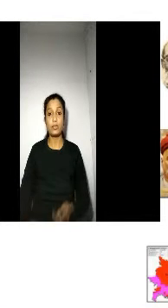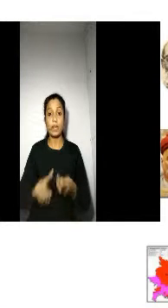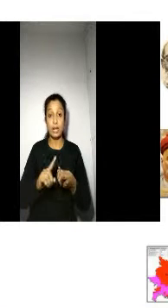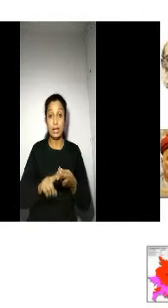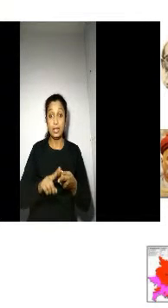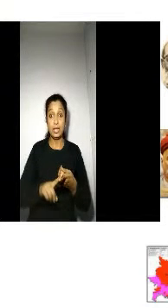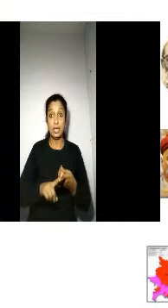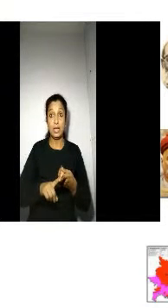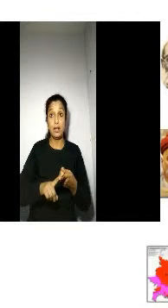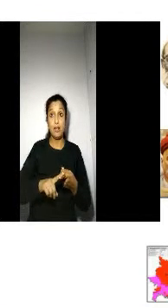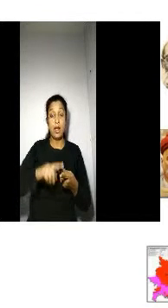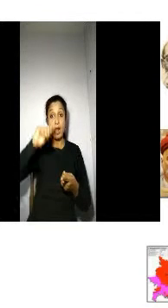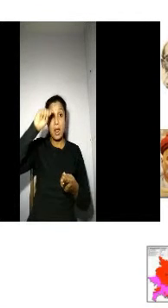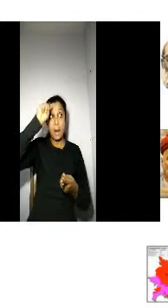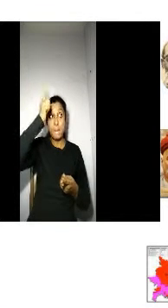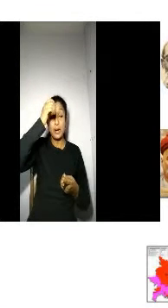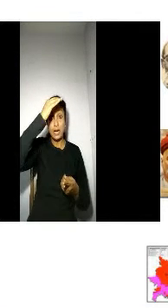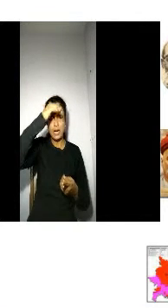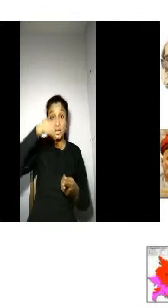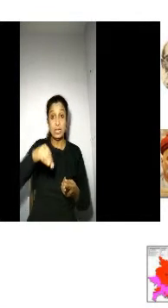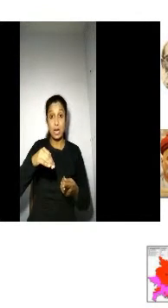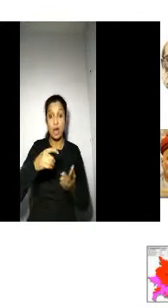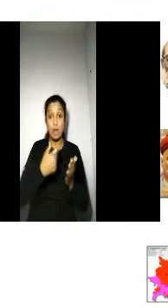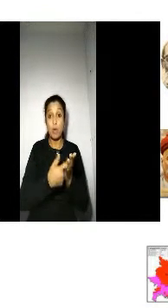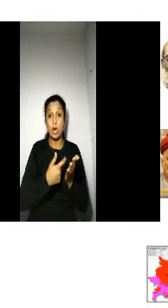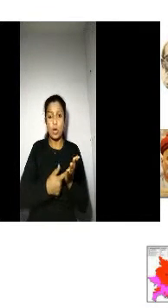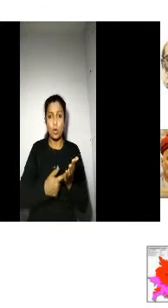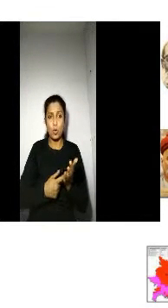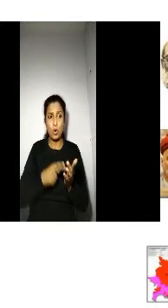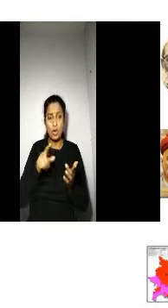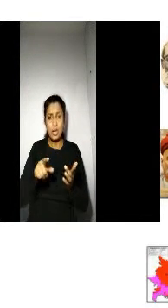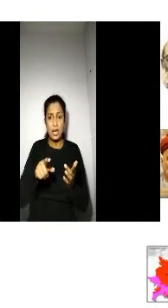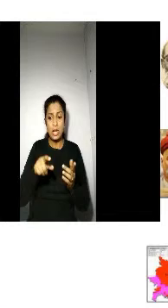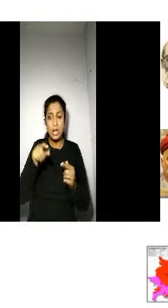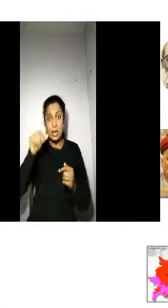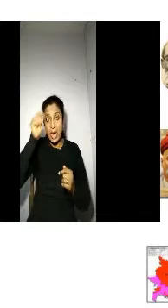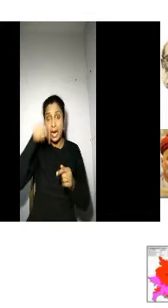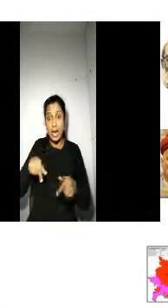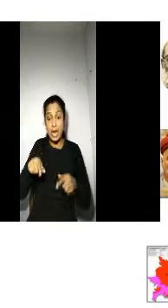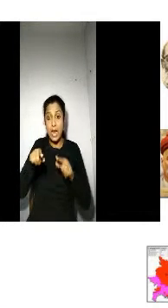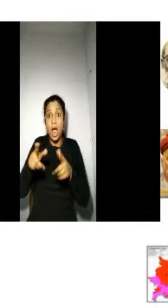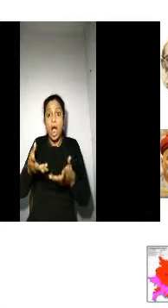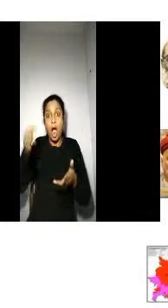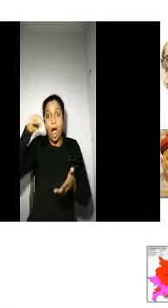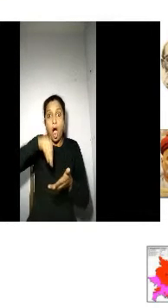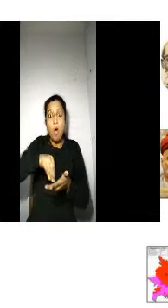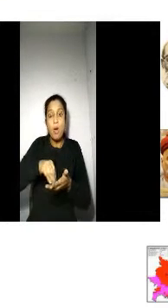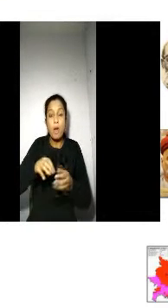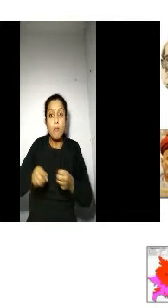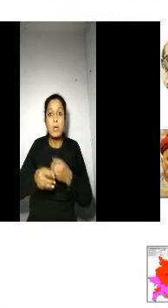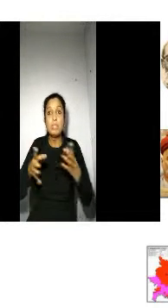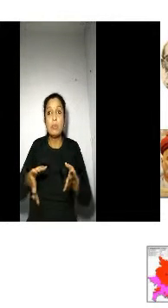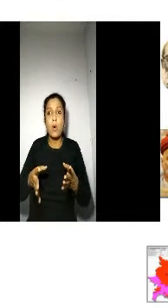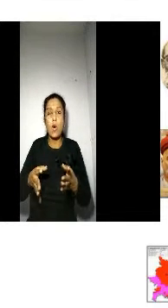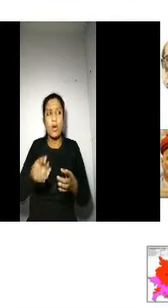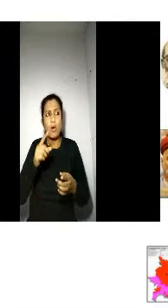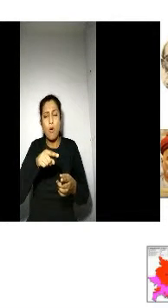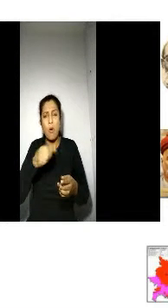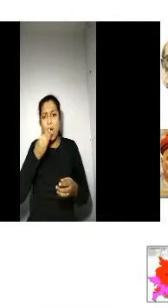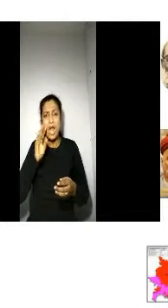Understood the ill effects of British rule.